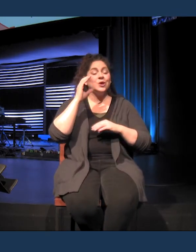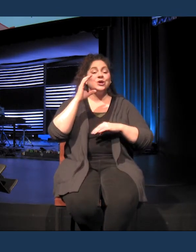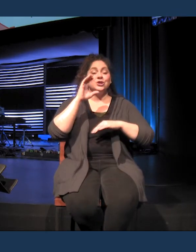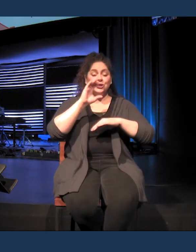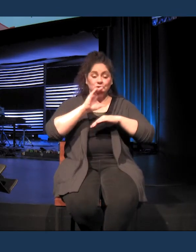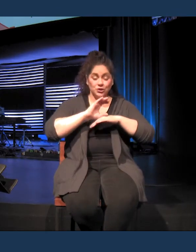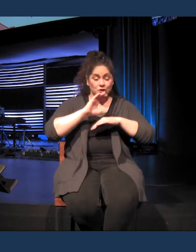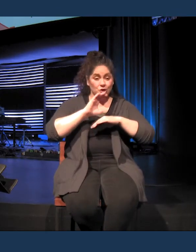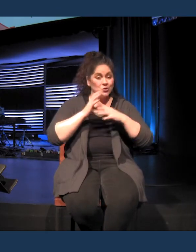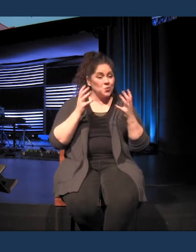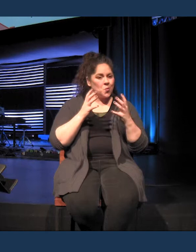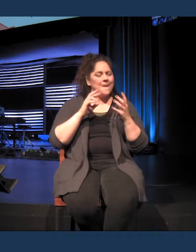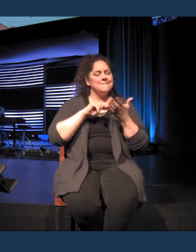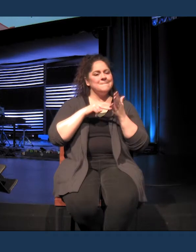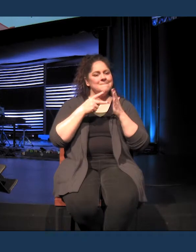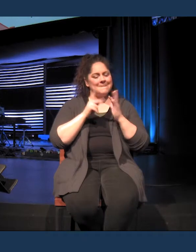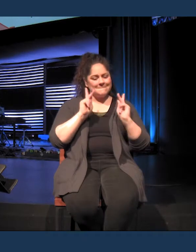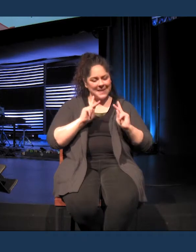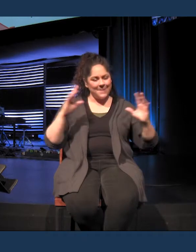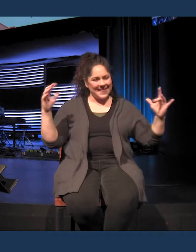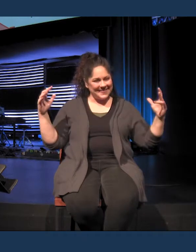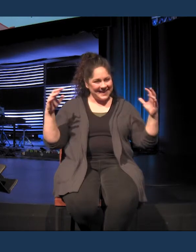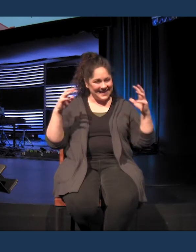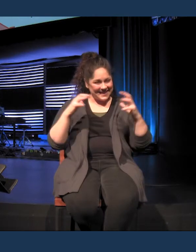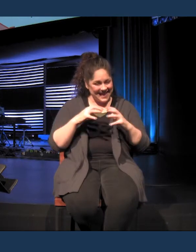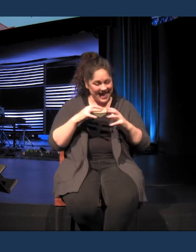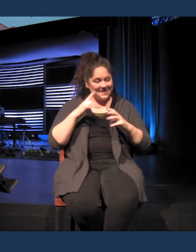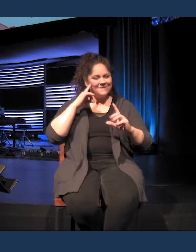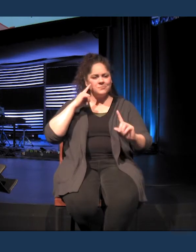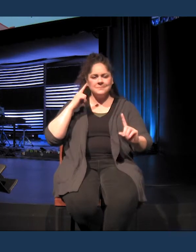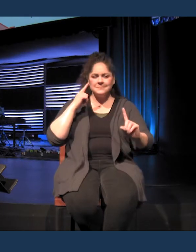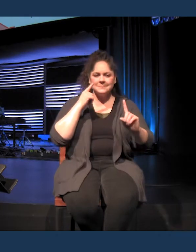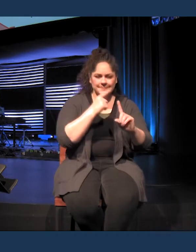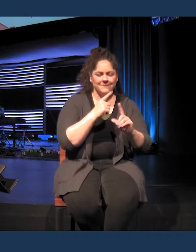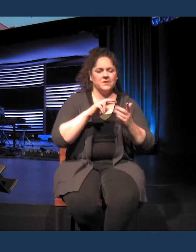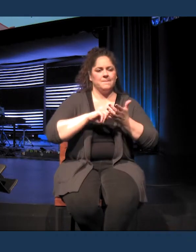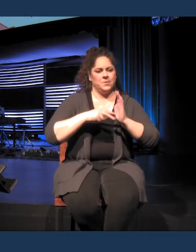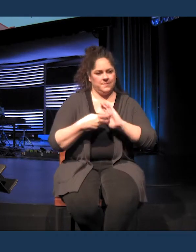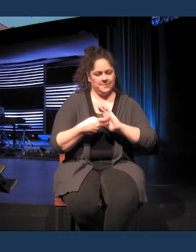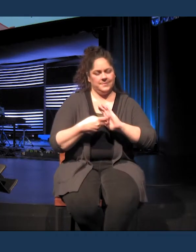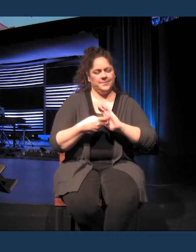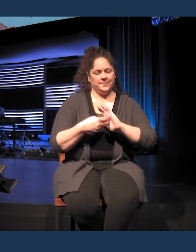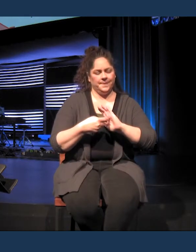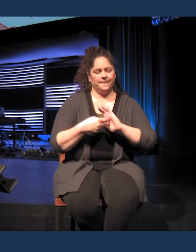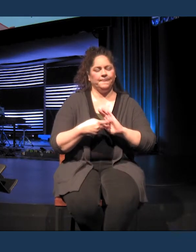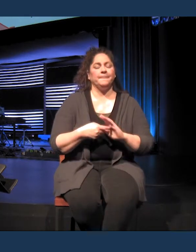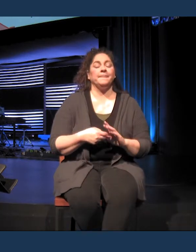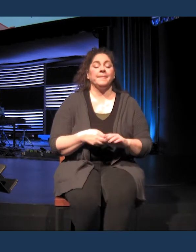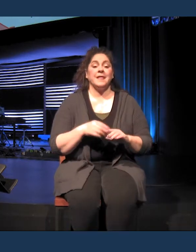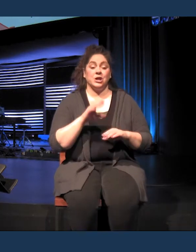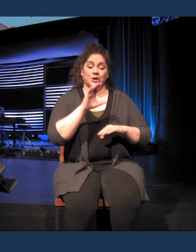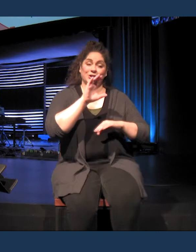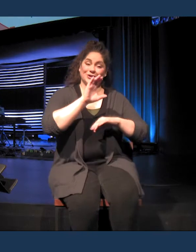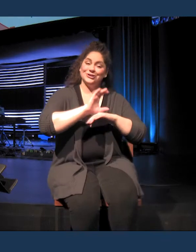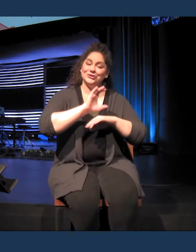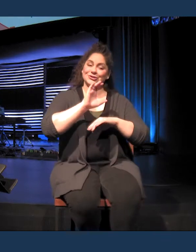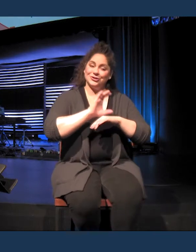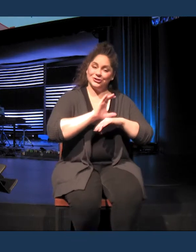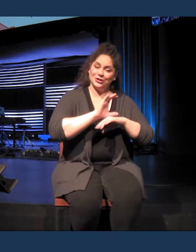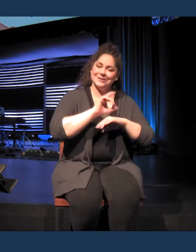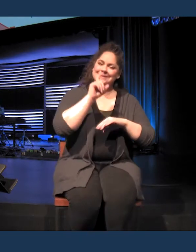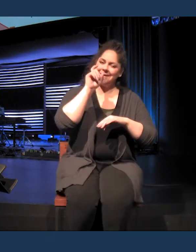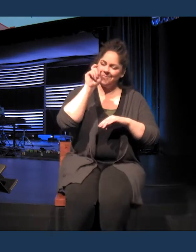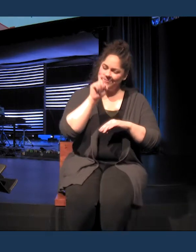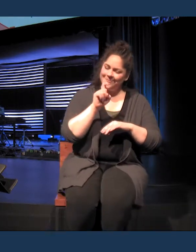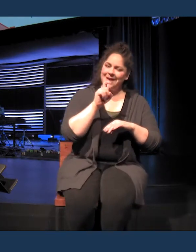of people for a specific purpose. So the church needs to be